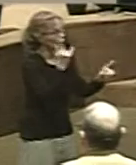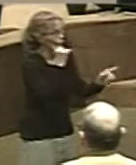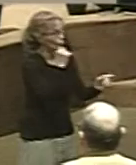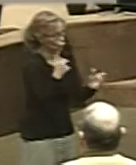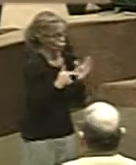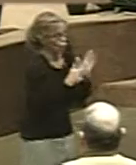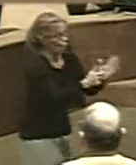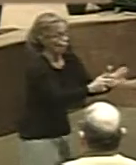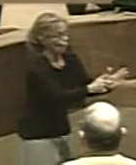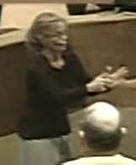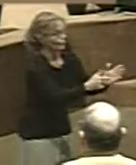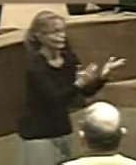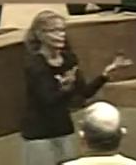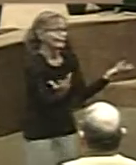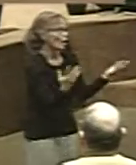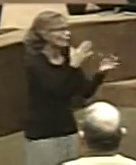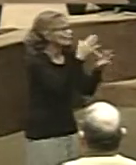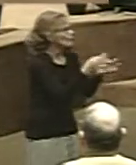I got all kinds of